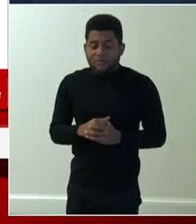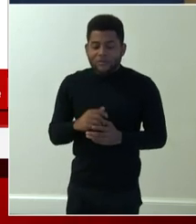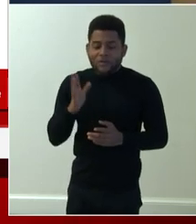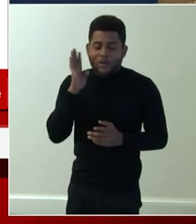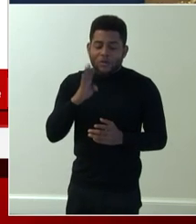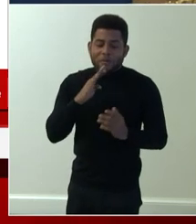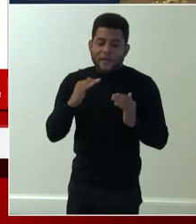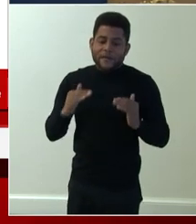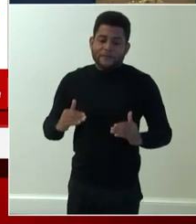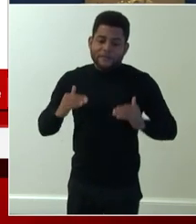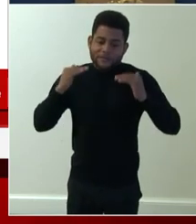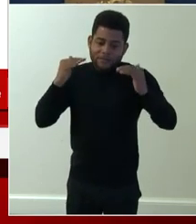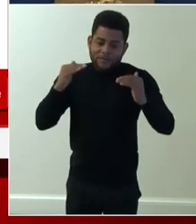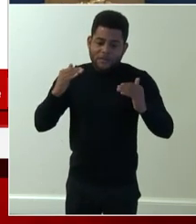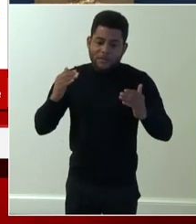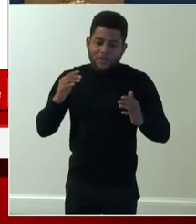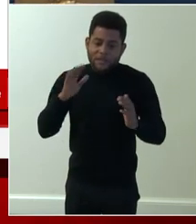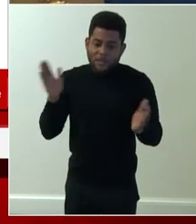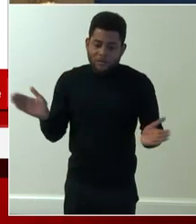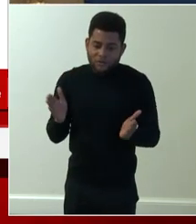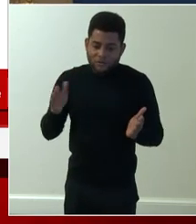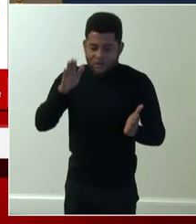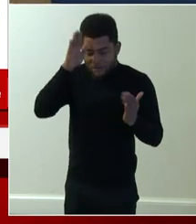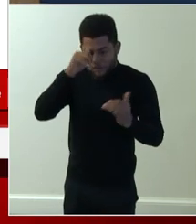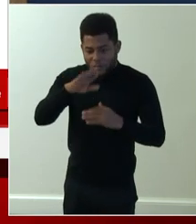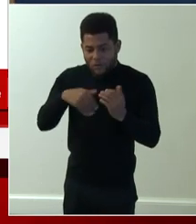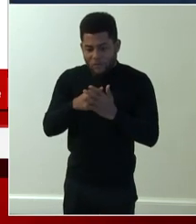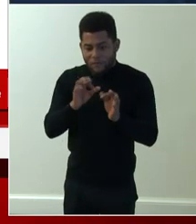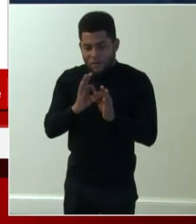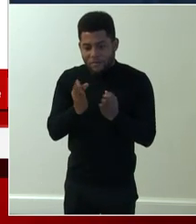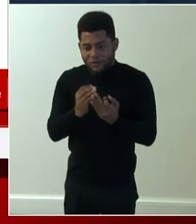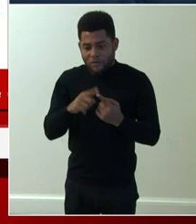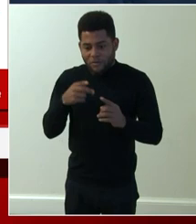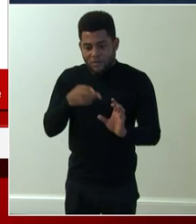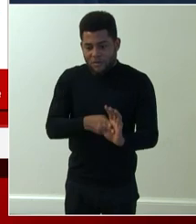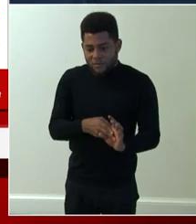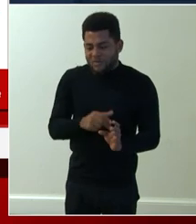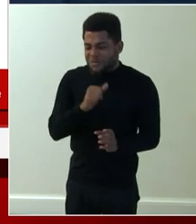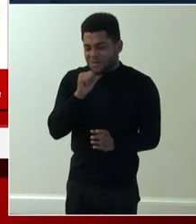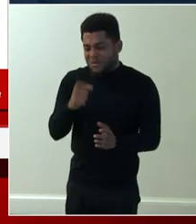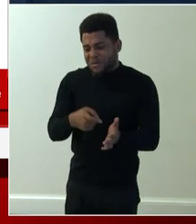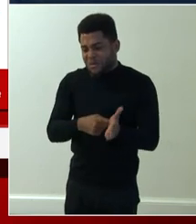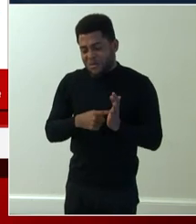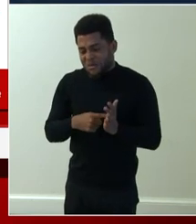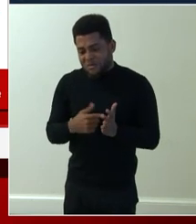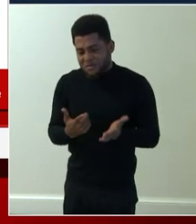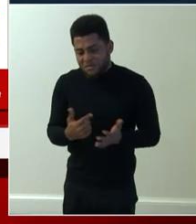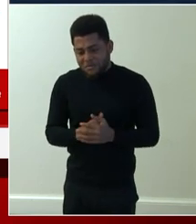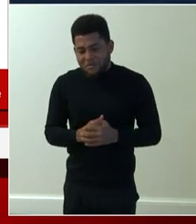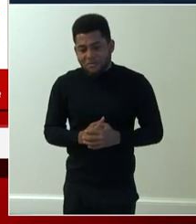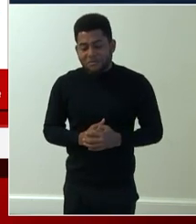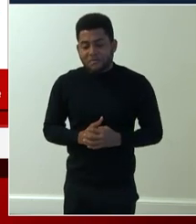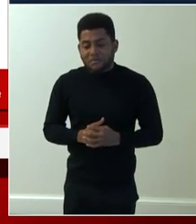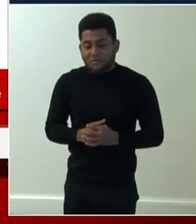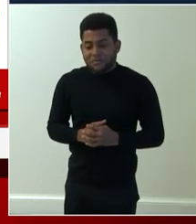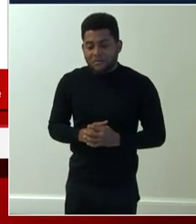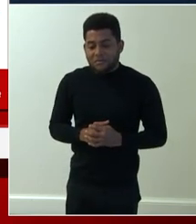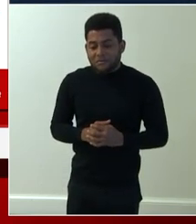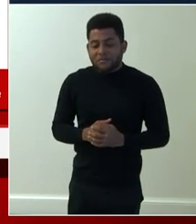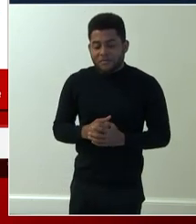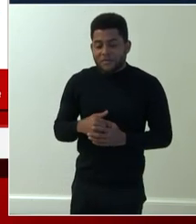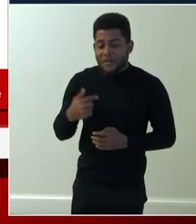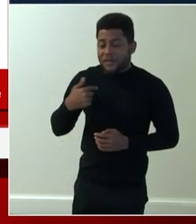that all families would participate, but it's not a requirement. Gotcha. And we're also seeing, right, I believe